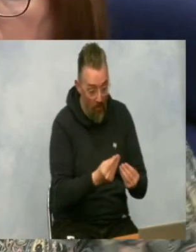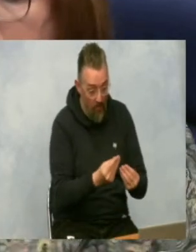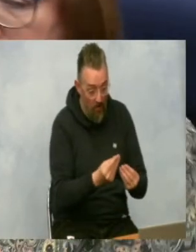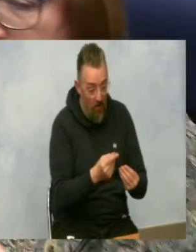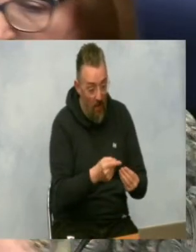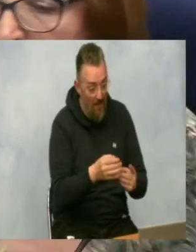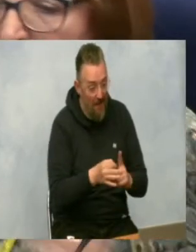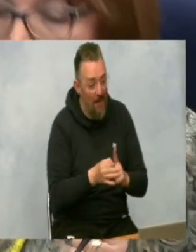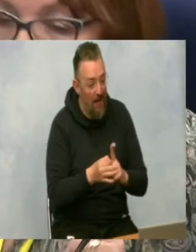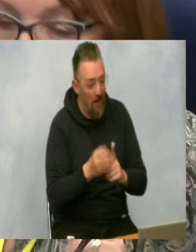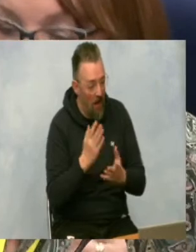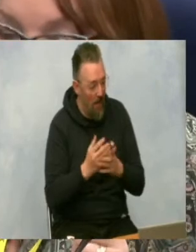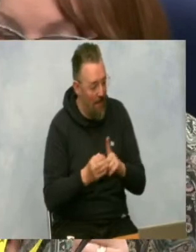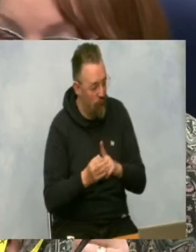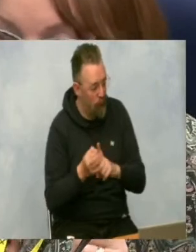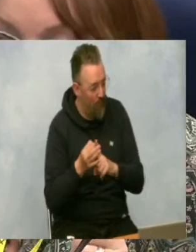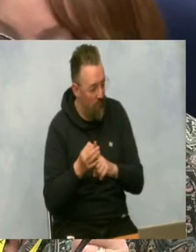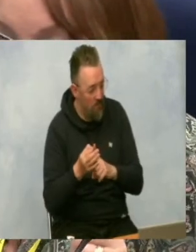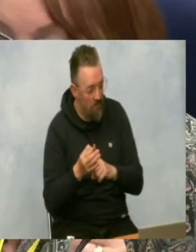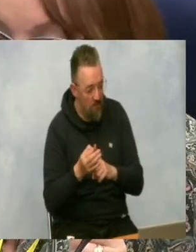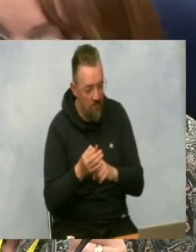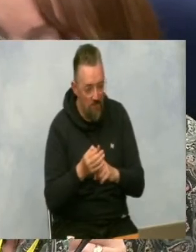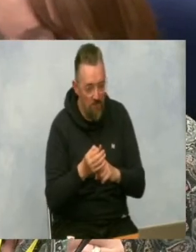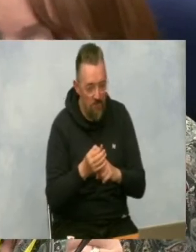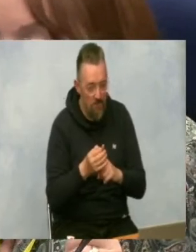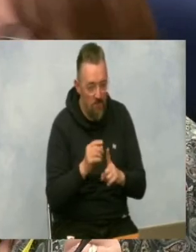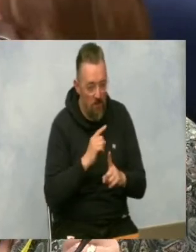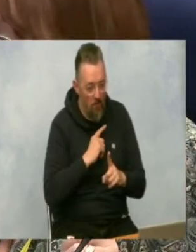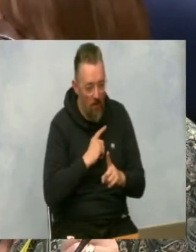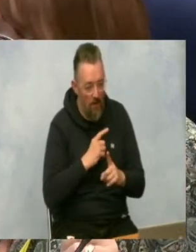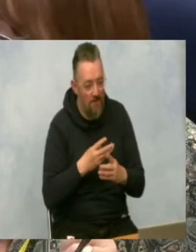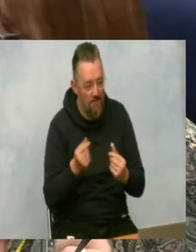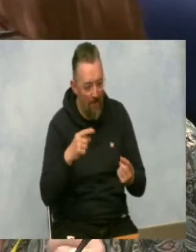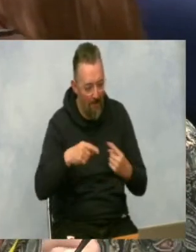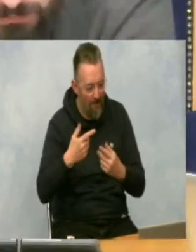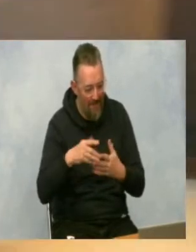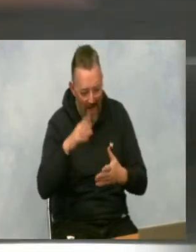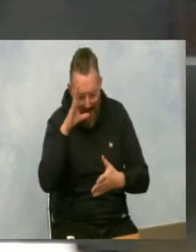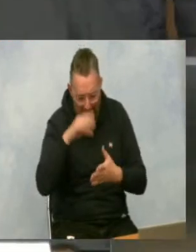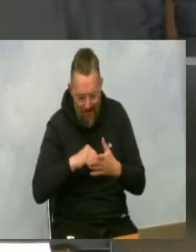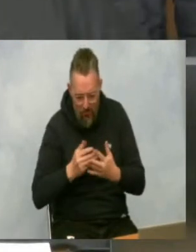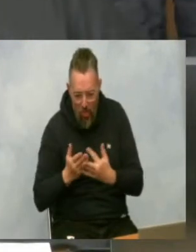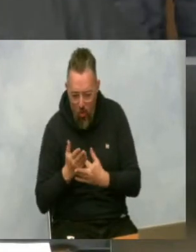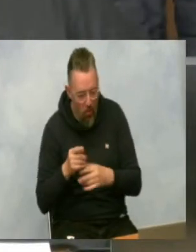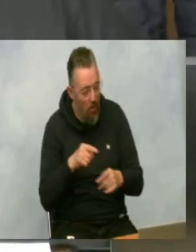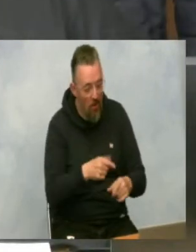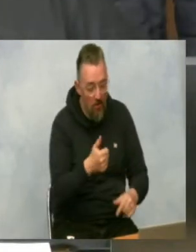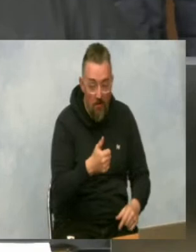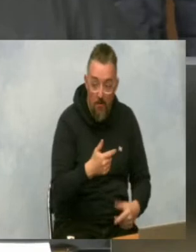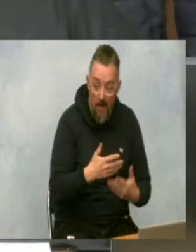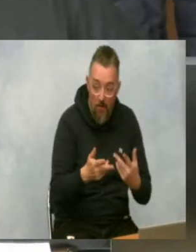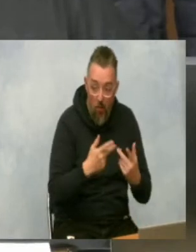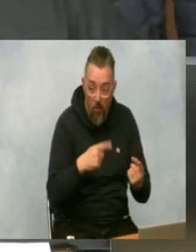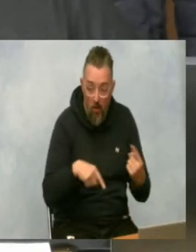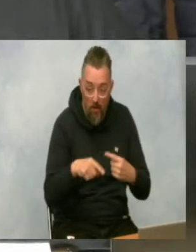an improvement to what these poor people are currently experiencing. So thanks again for your comments. Anyone else?